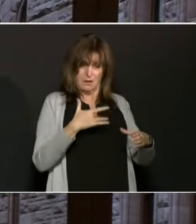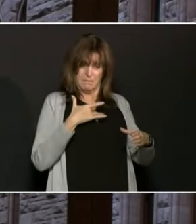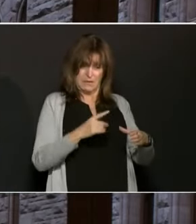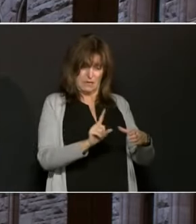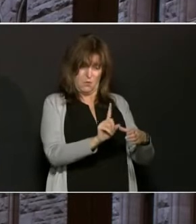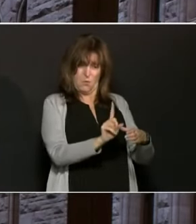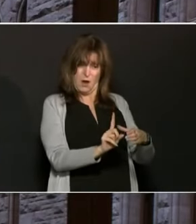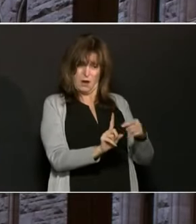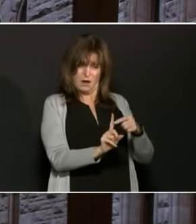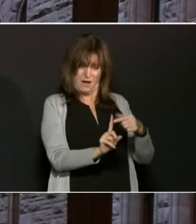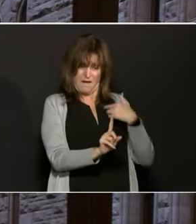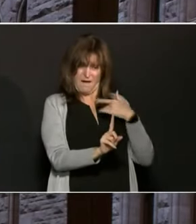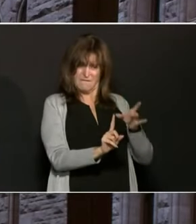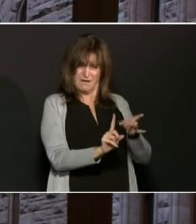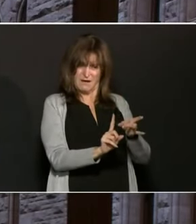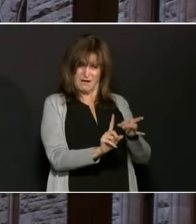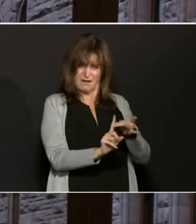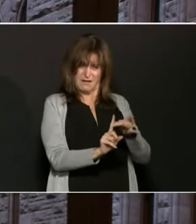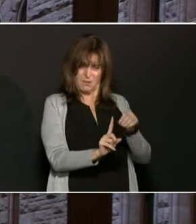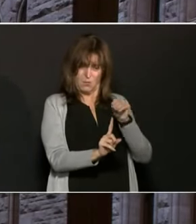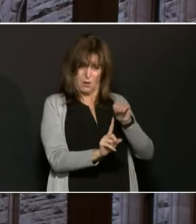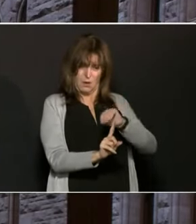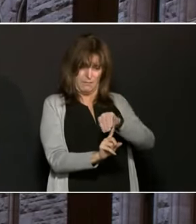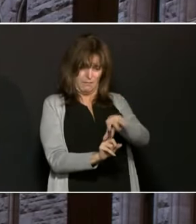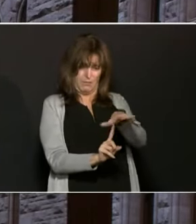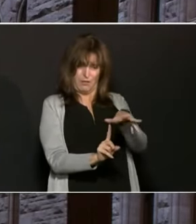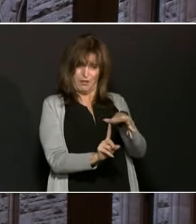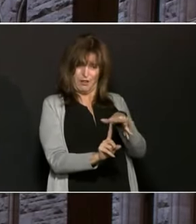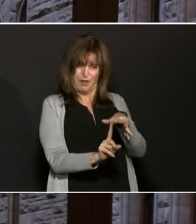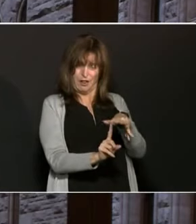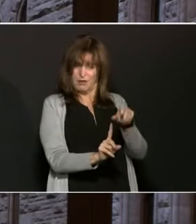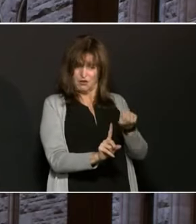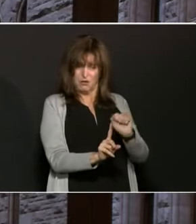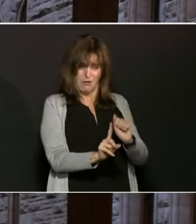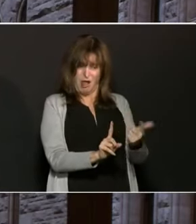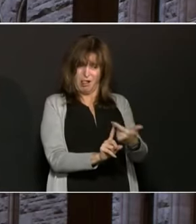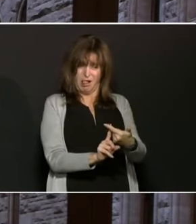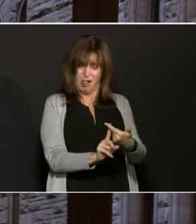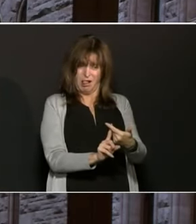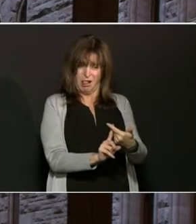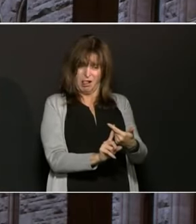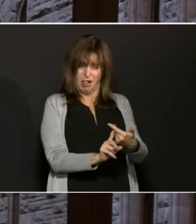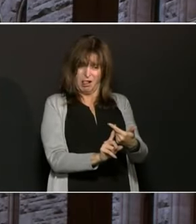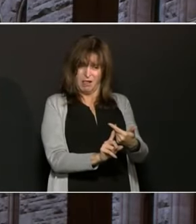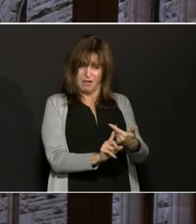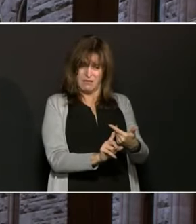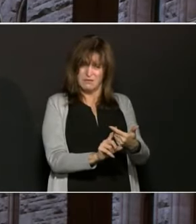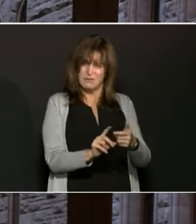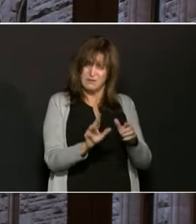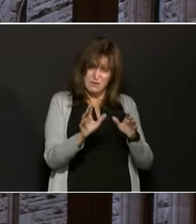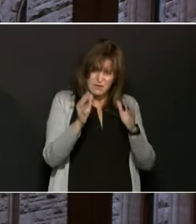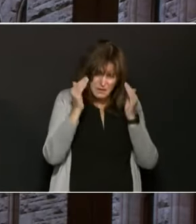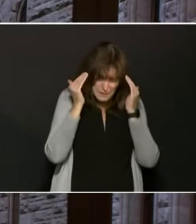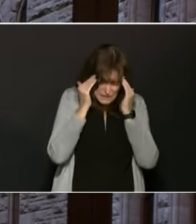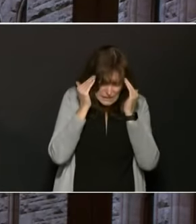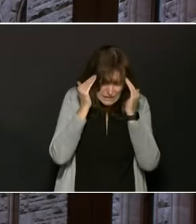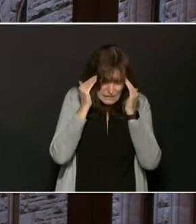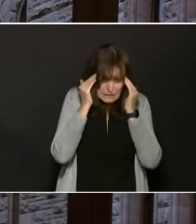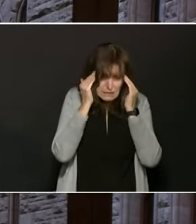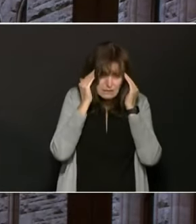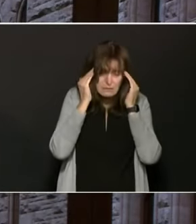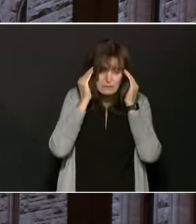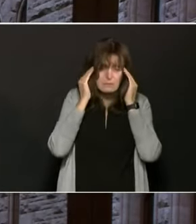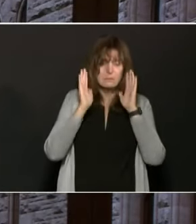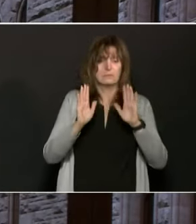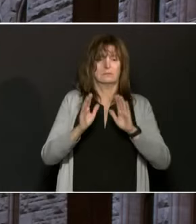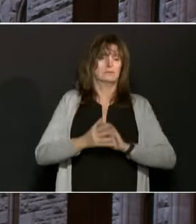up to 100%. So you cannot take your eye off the ball on that. You have to keep focused. We're finding that when it gets over a certain number, there seems to be a